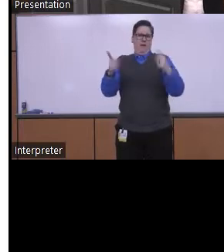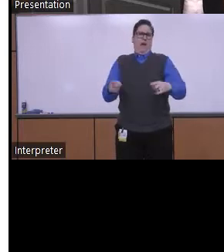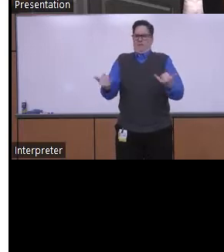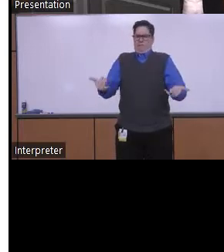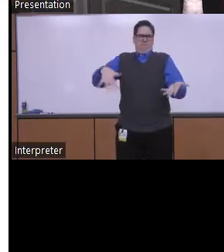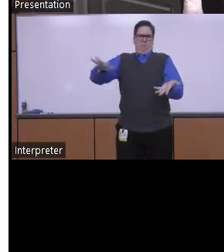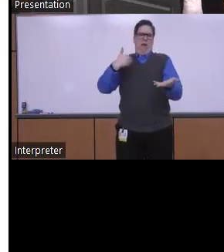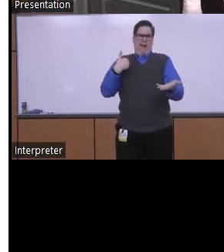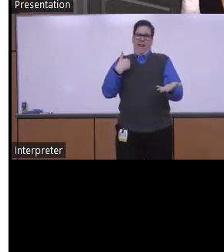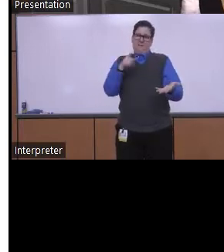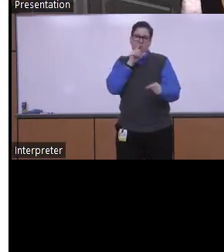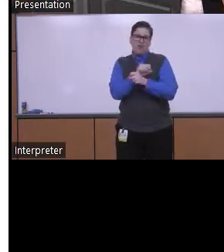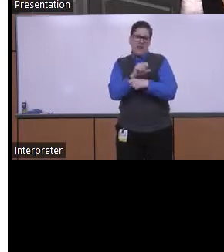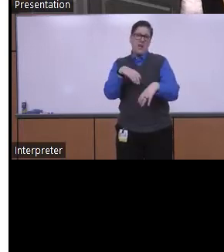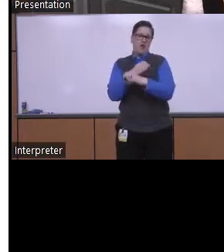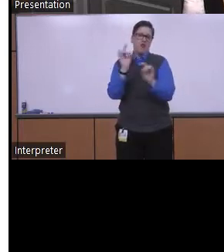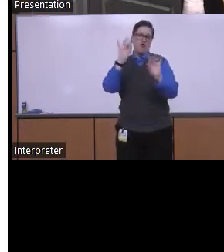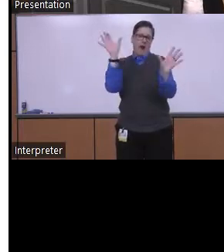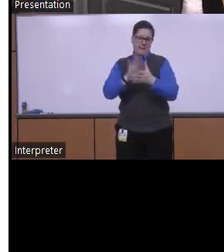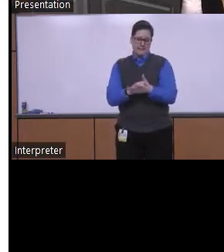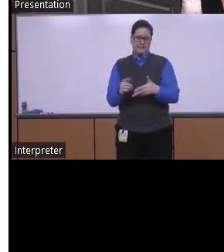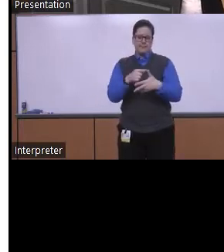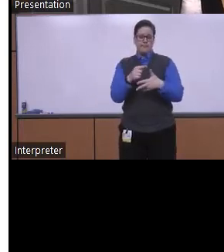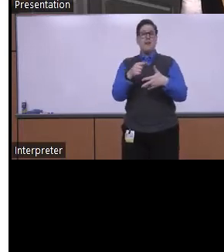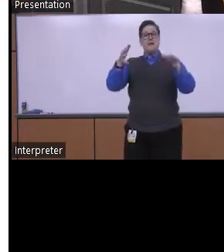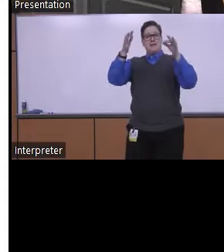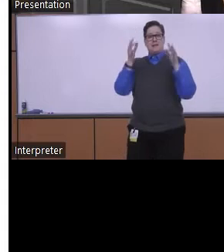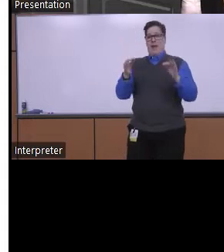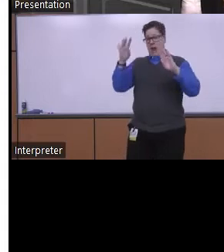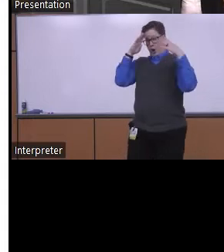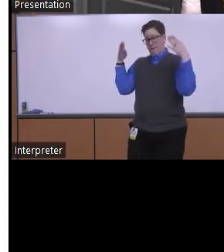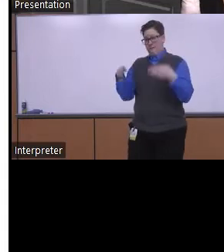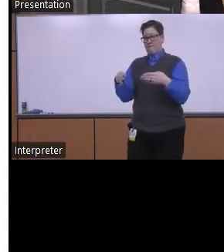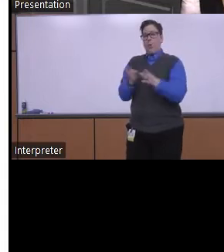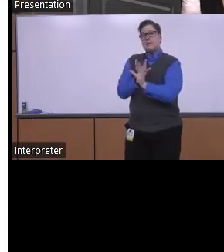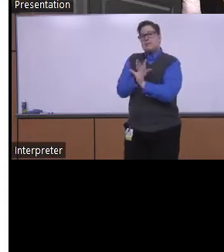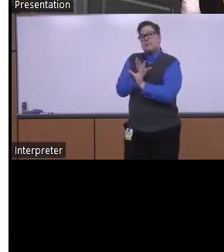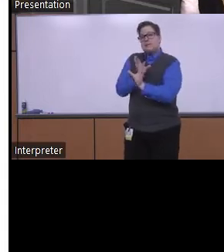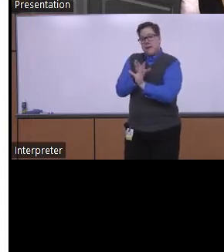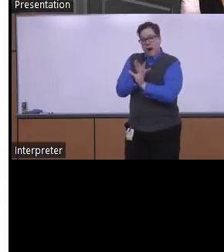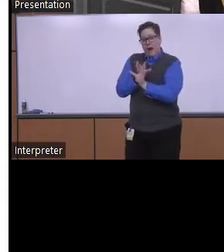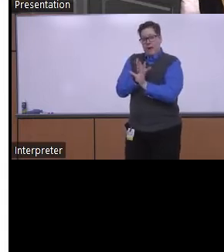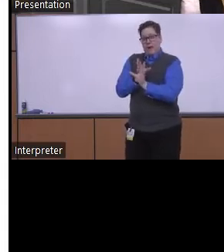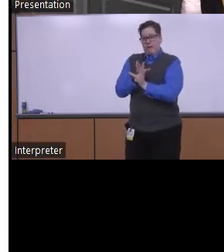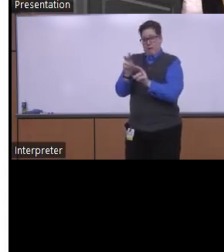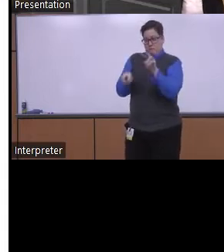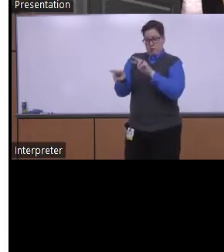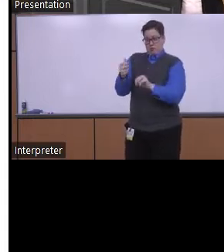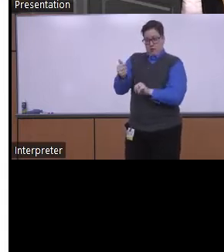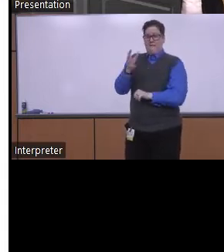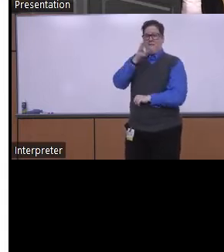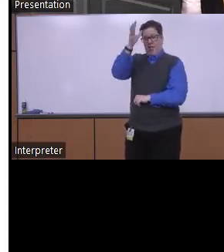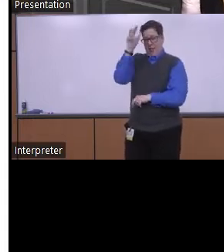welfare crisis. First, the decision to focus on the psychological makeup of